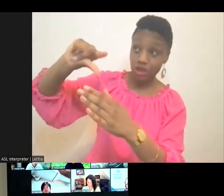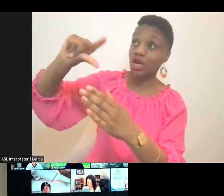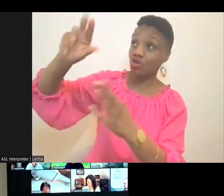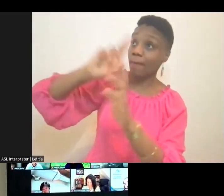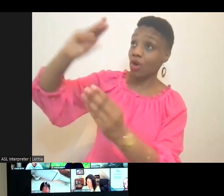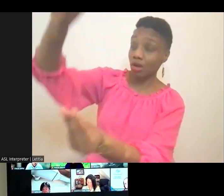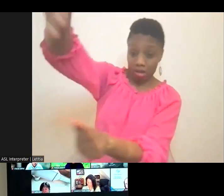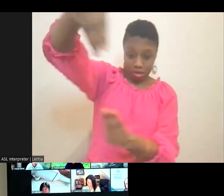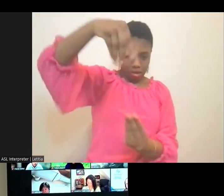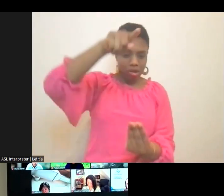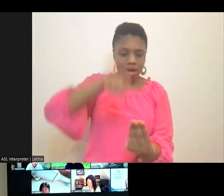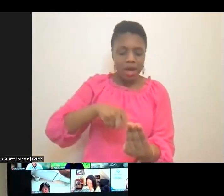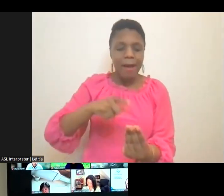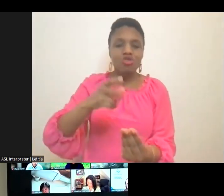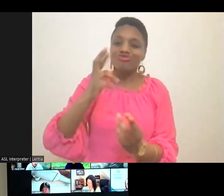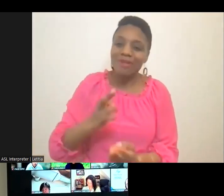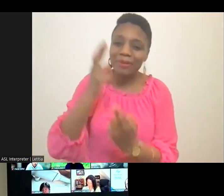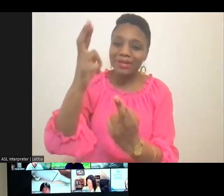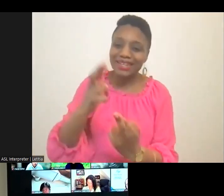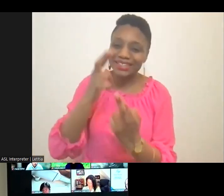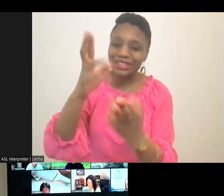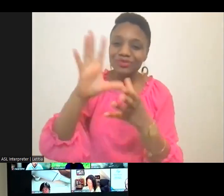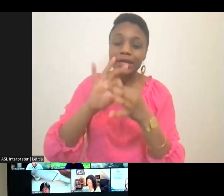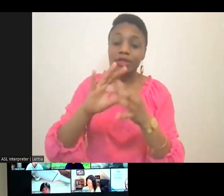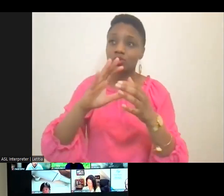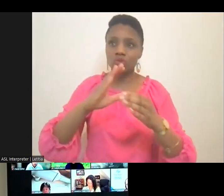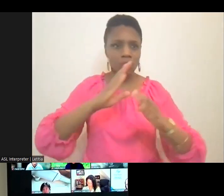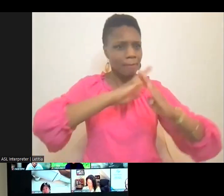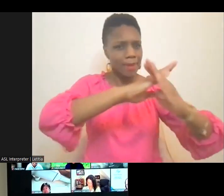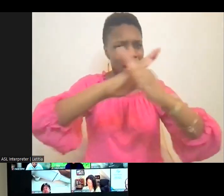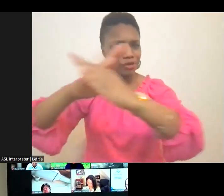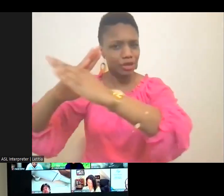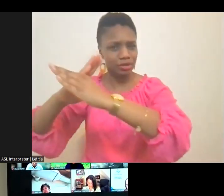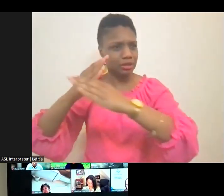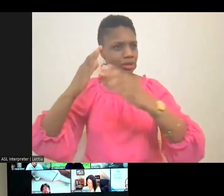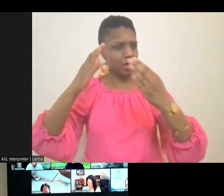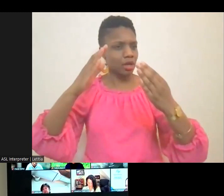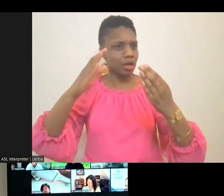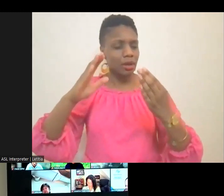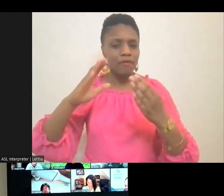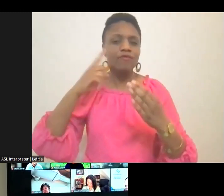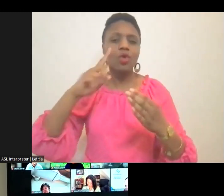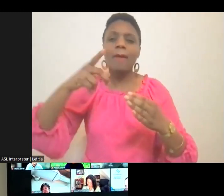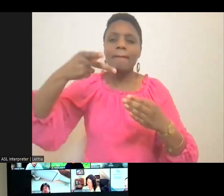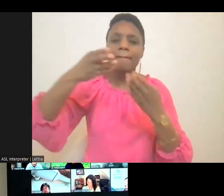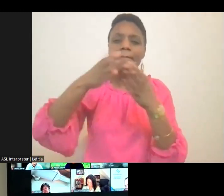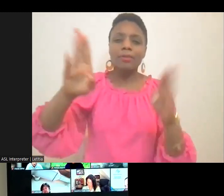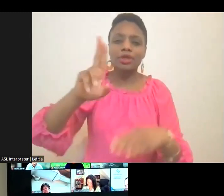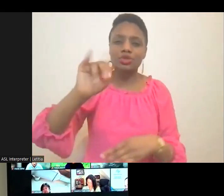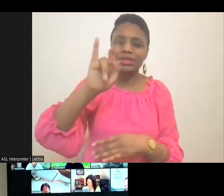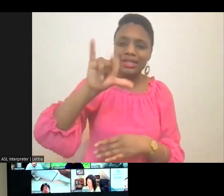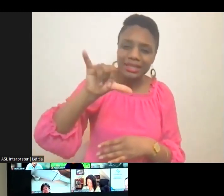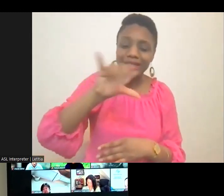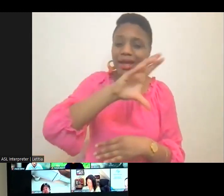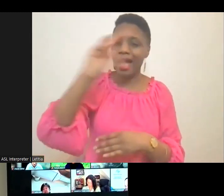to better address barriers to public engagement, both at the Department of Public Utilities and the Energy Facilities